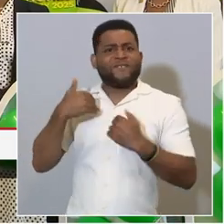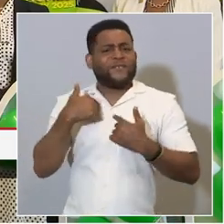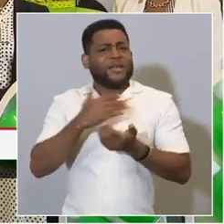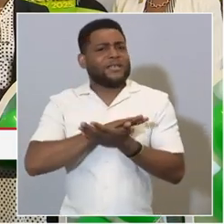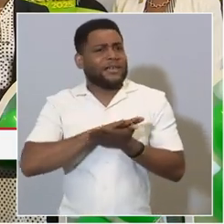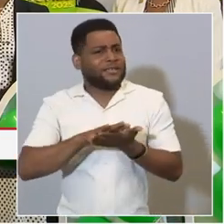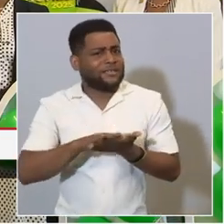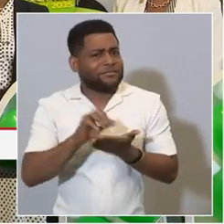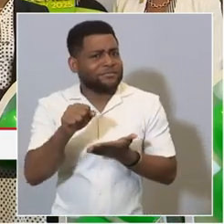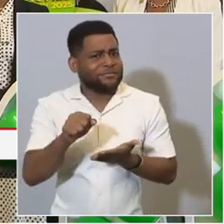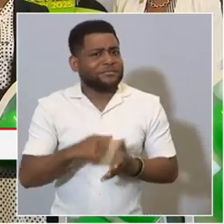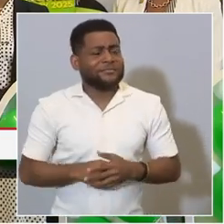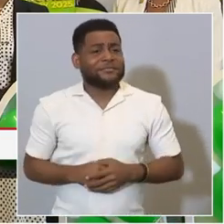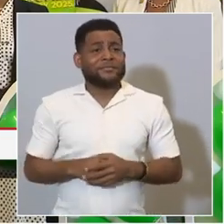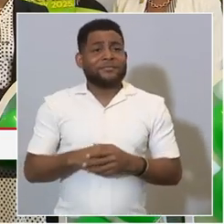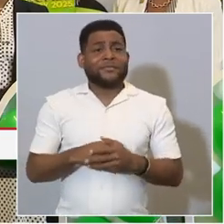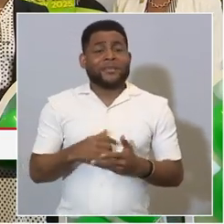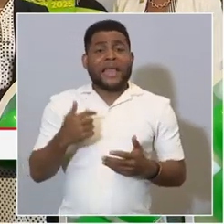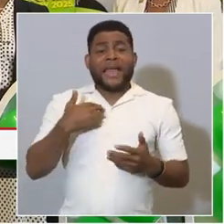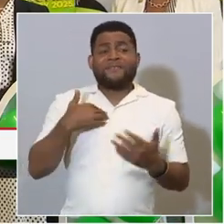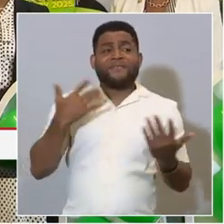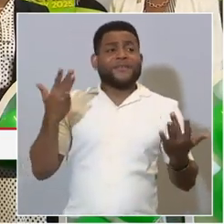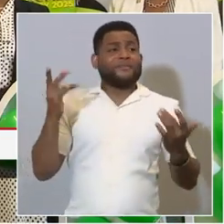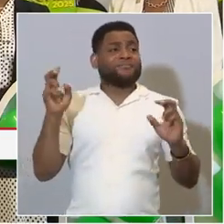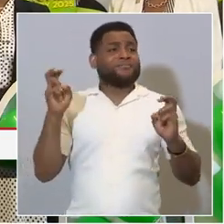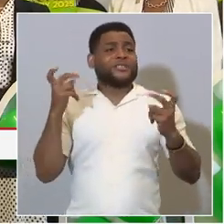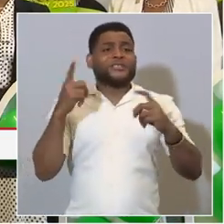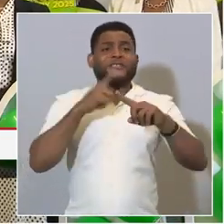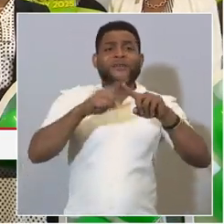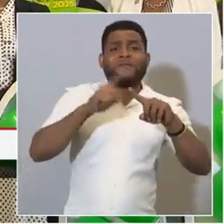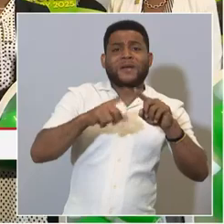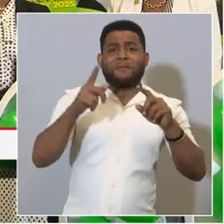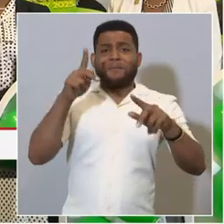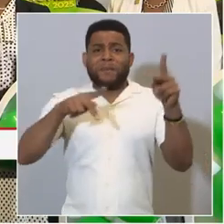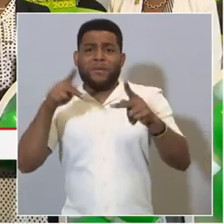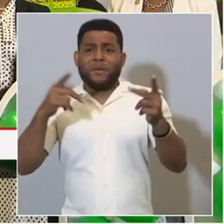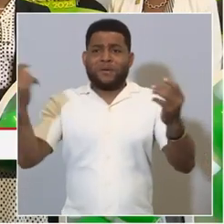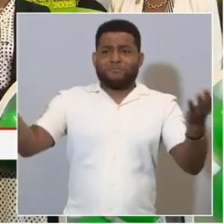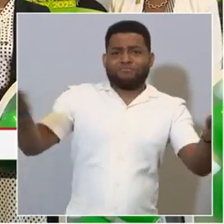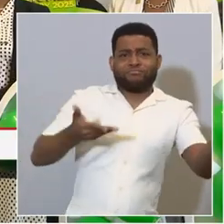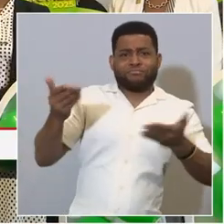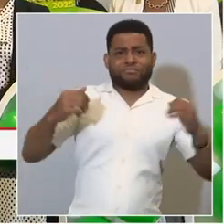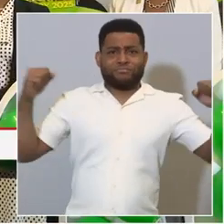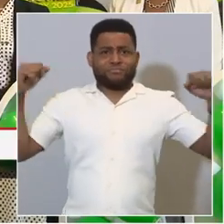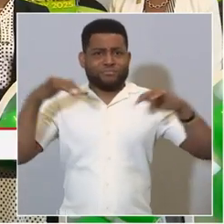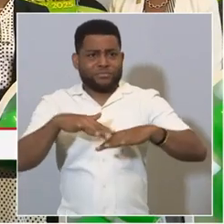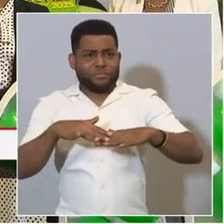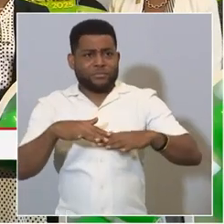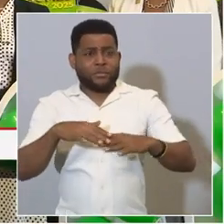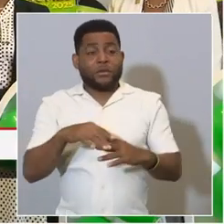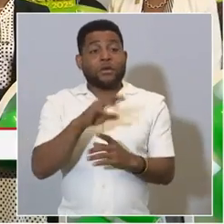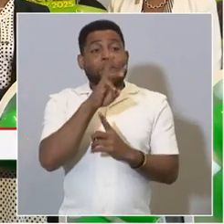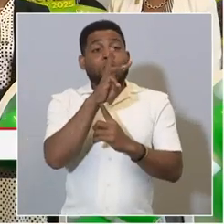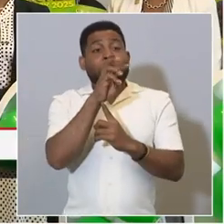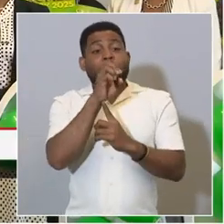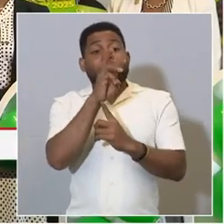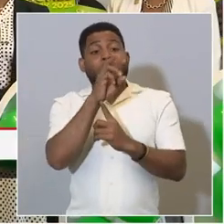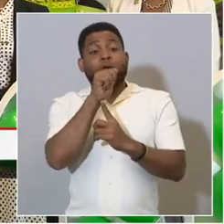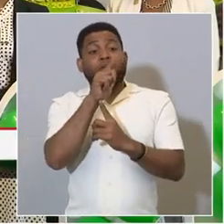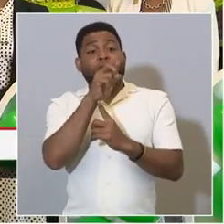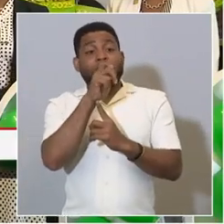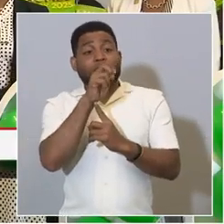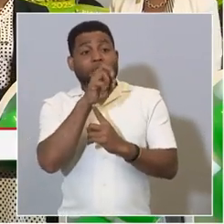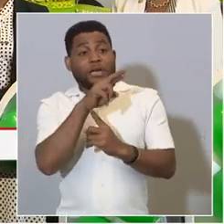product type for all different kinds of people. At Walter Reed, we included affordable senior housing,